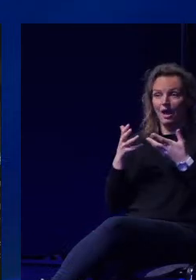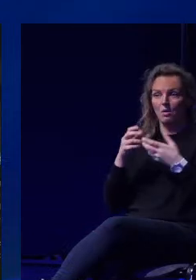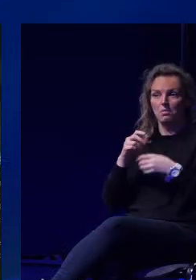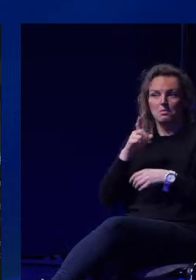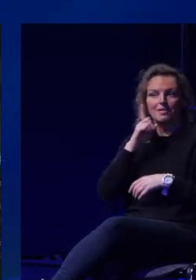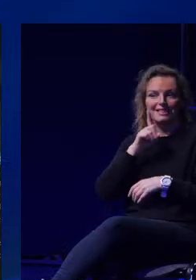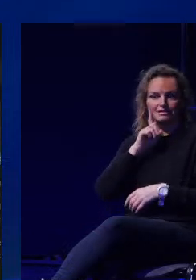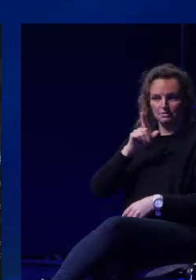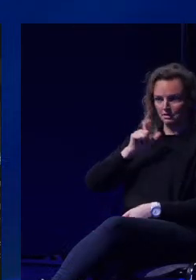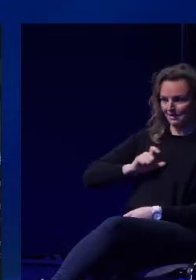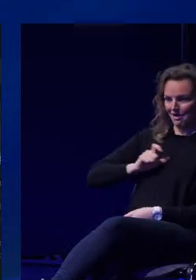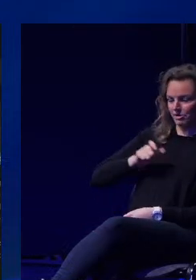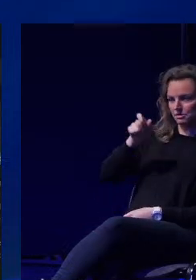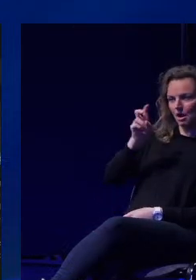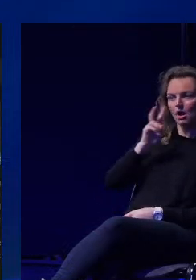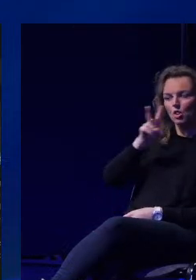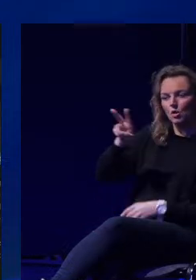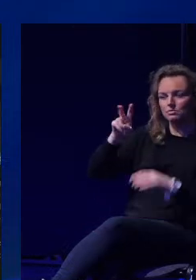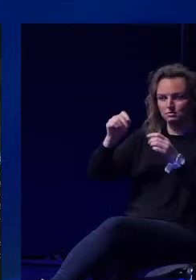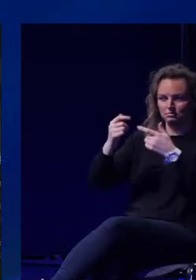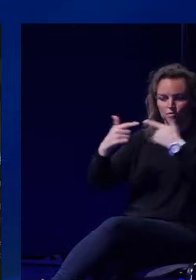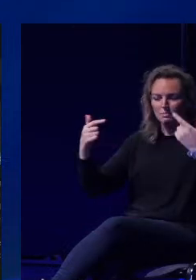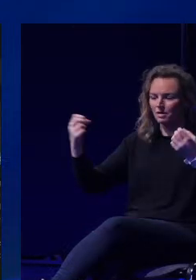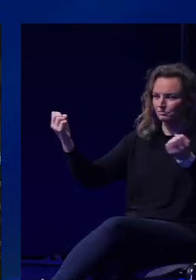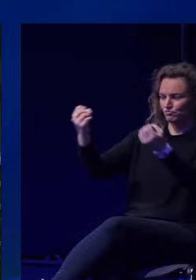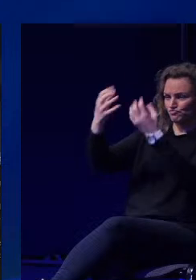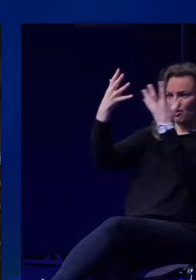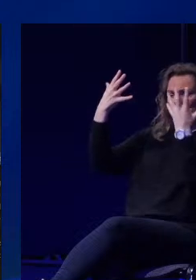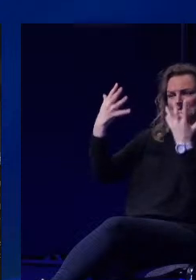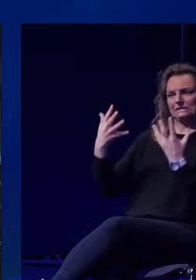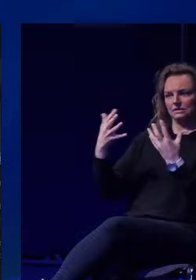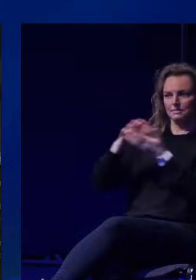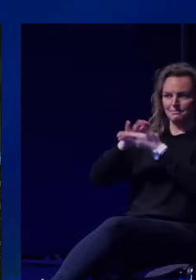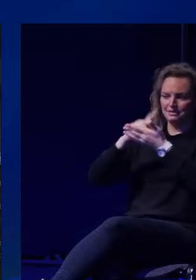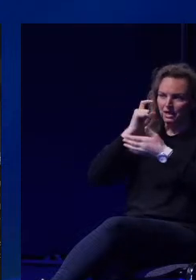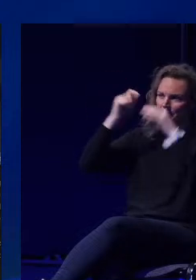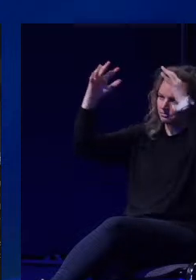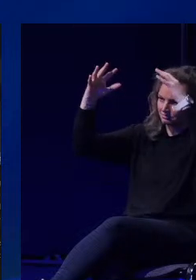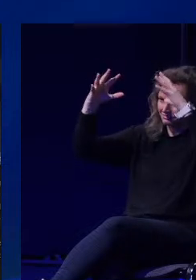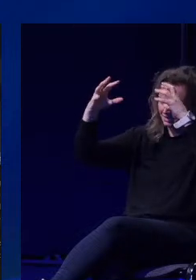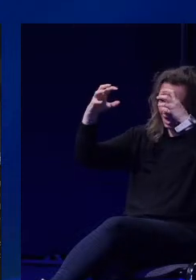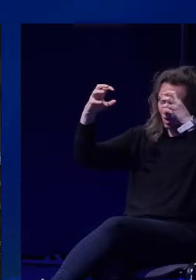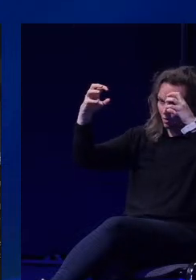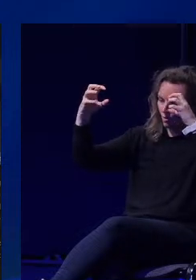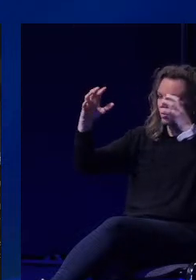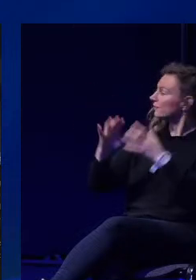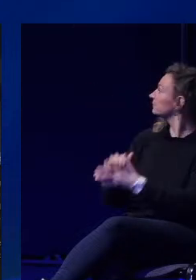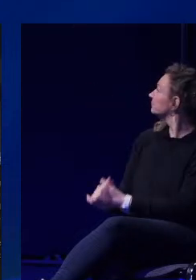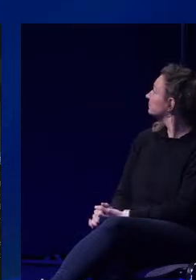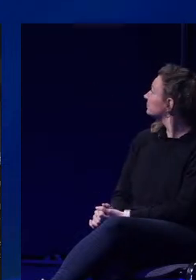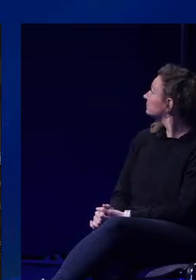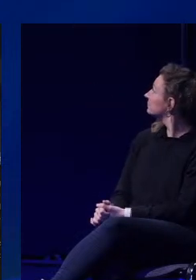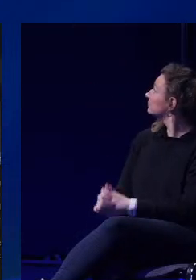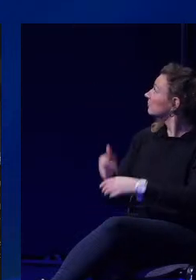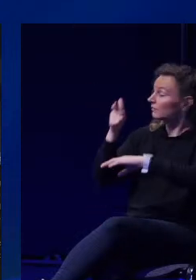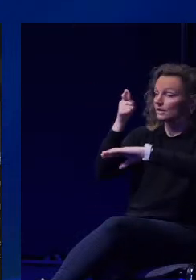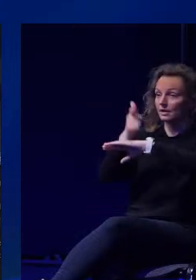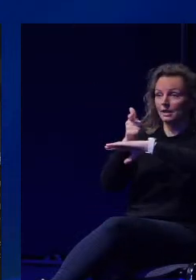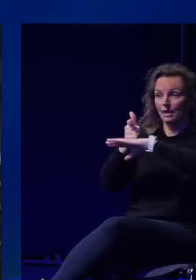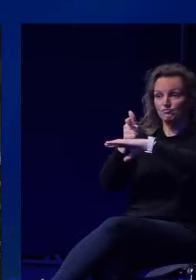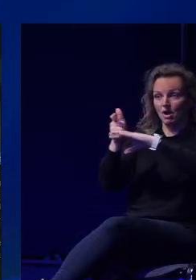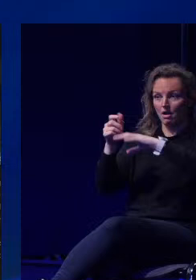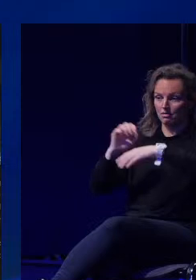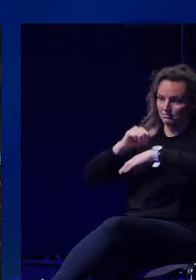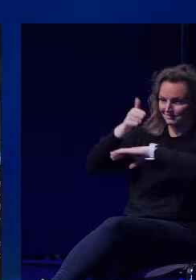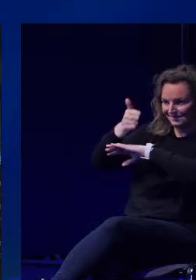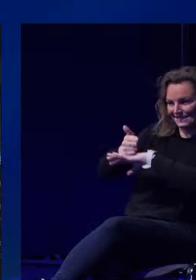F11. Done. So everything is in real time. The camera is set up here, then you go, you know what, I